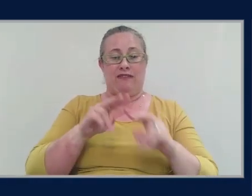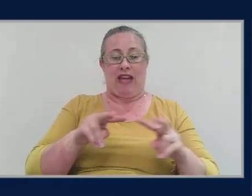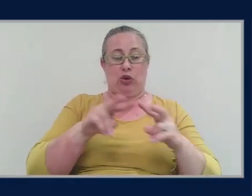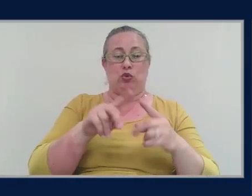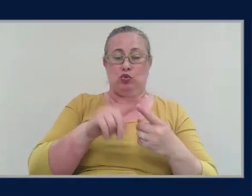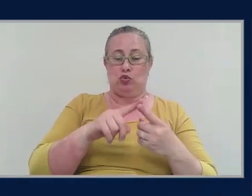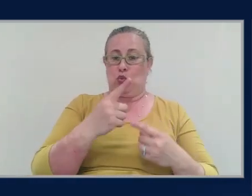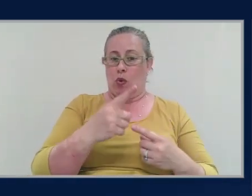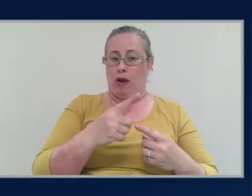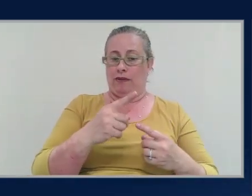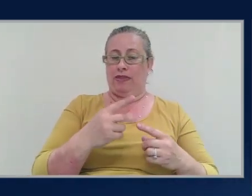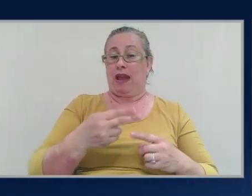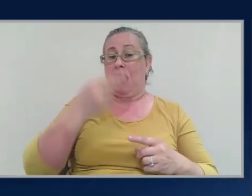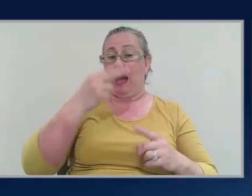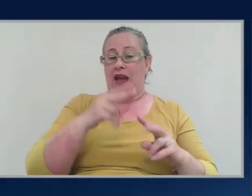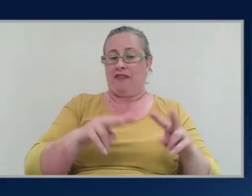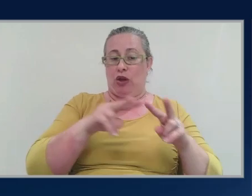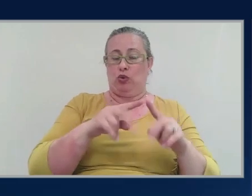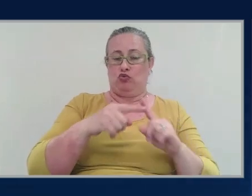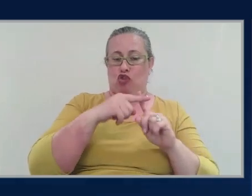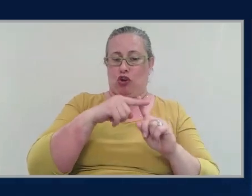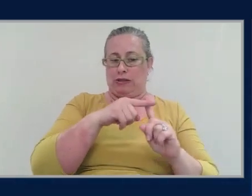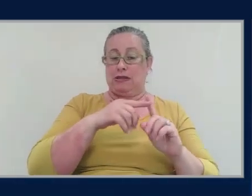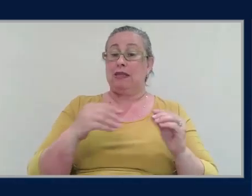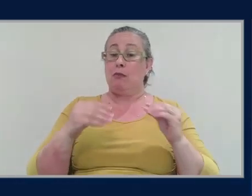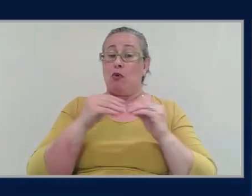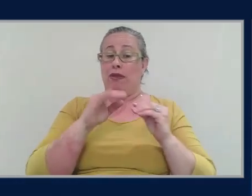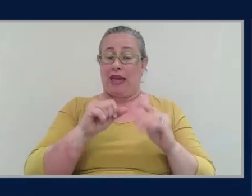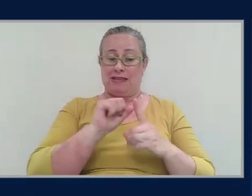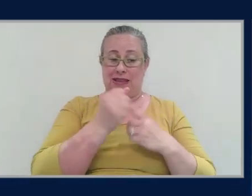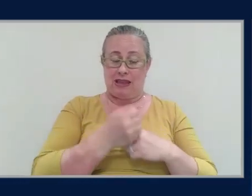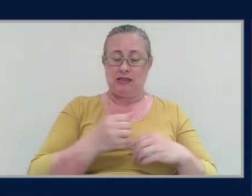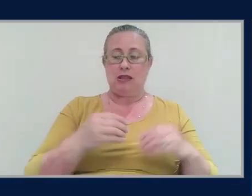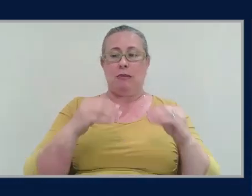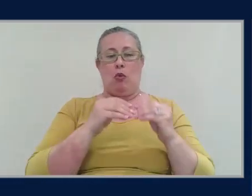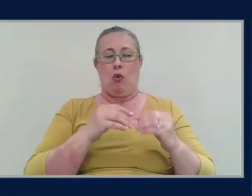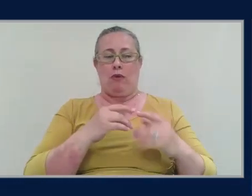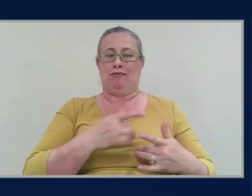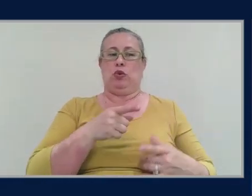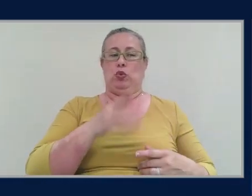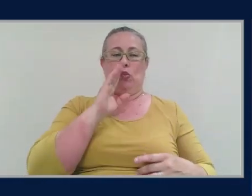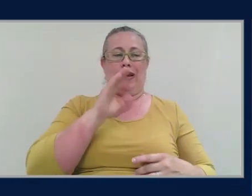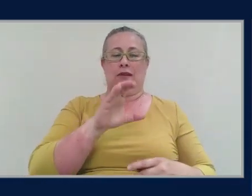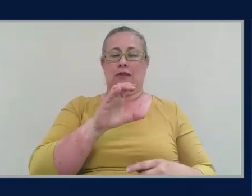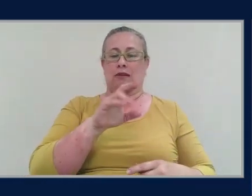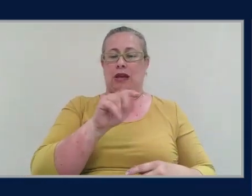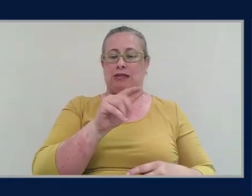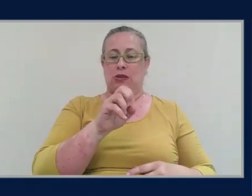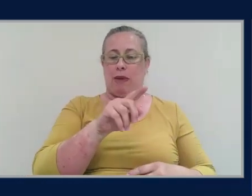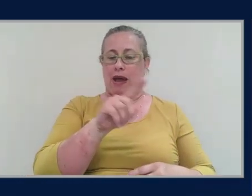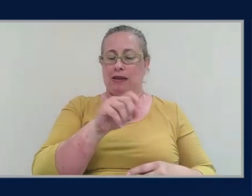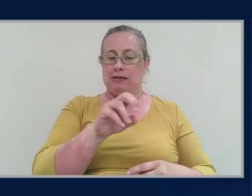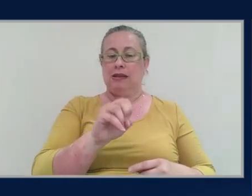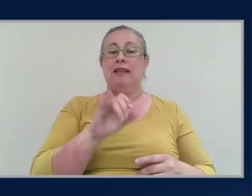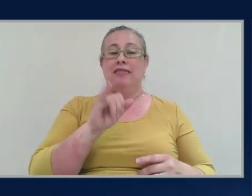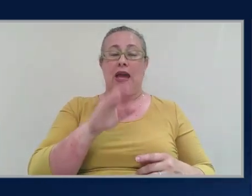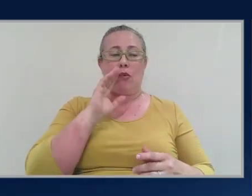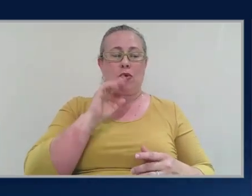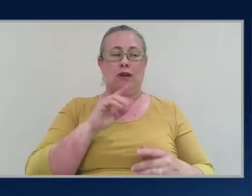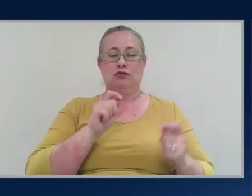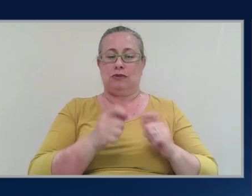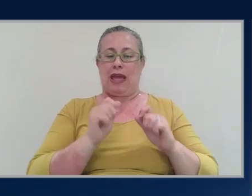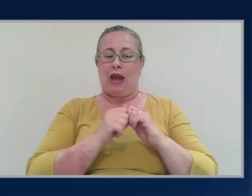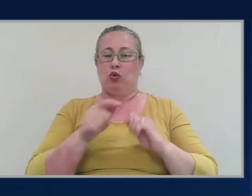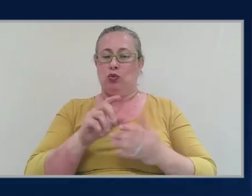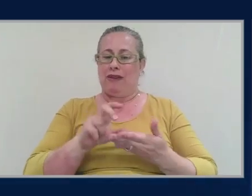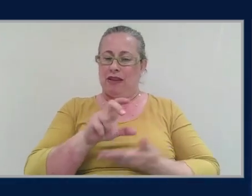value targets you have. And the more that's the case, the more likely you are to customize. And that's going to change how you invest in what you're actually doing. So when you say, how are